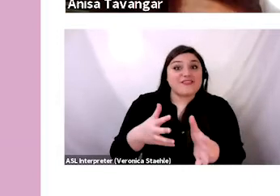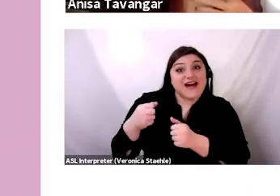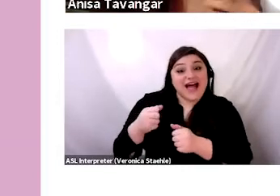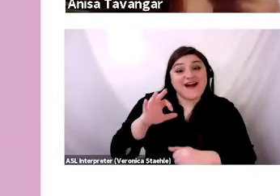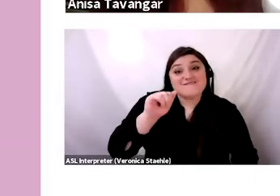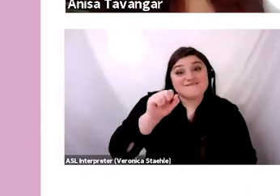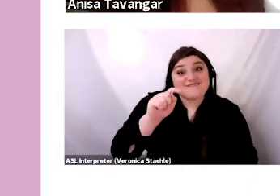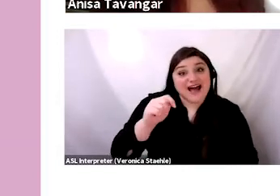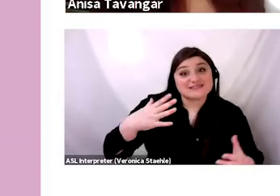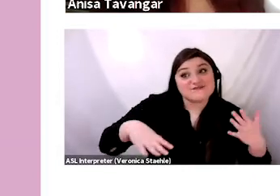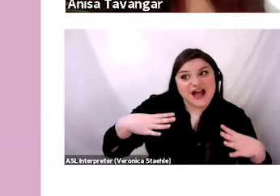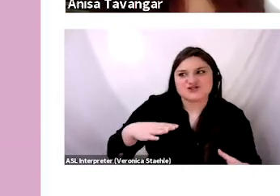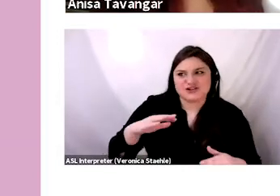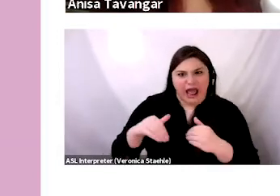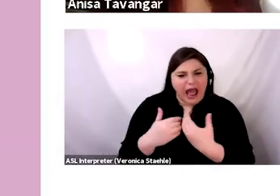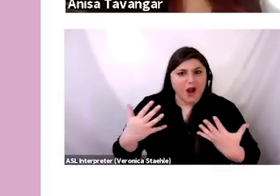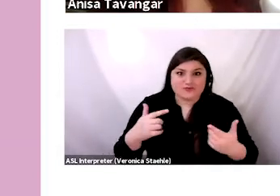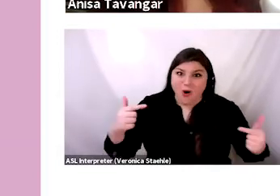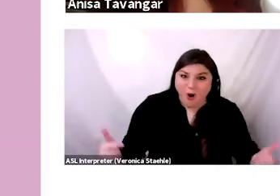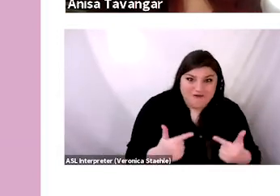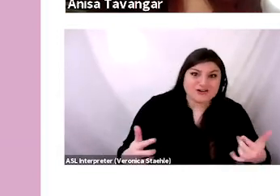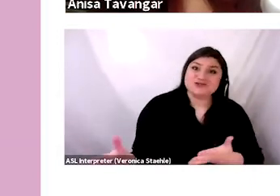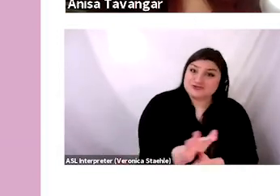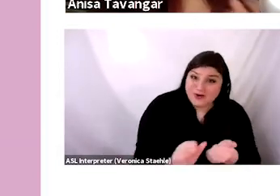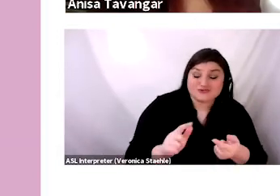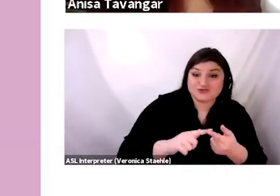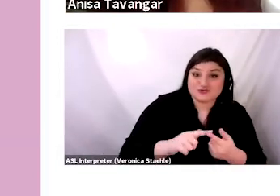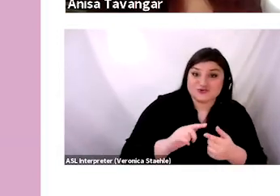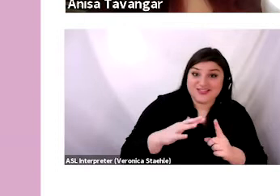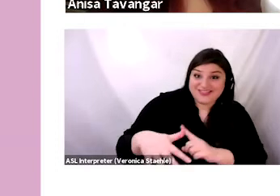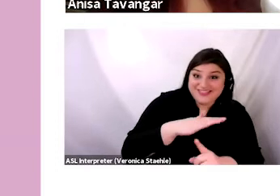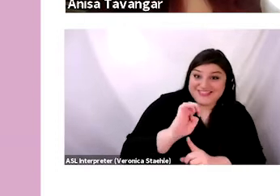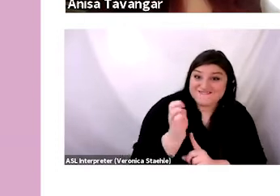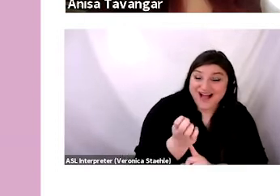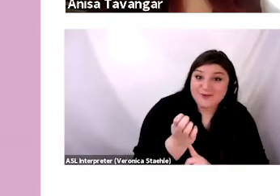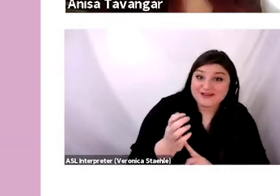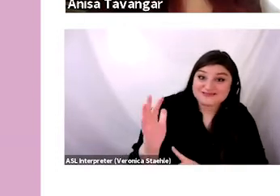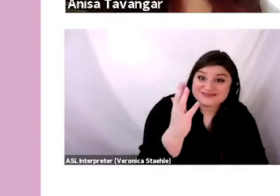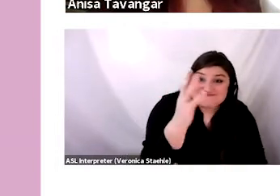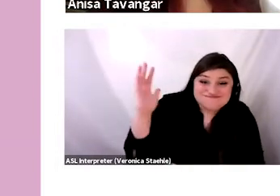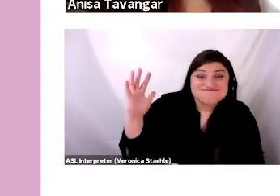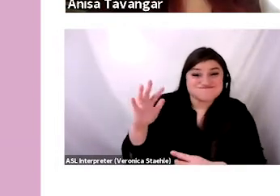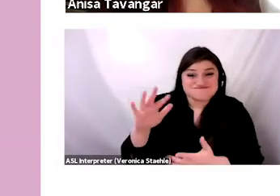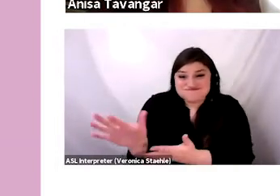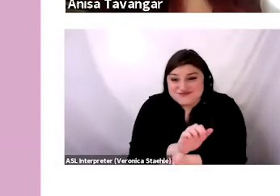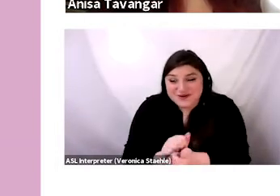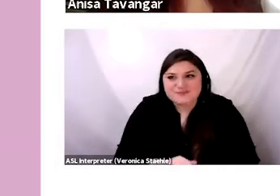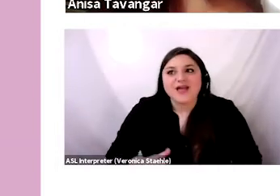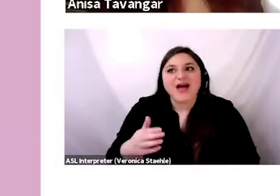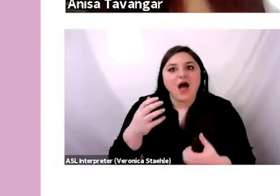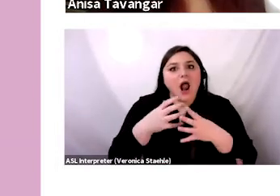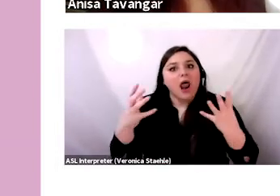about the environmental toll of the fashion industry, when we think about the sort